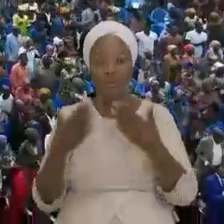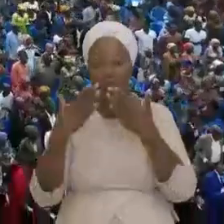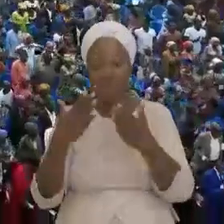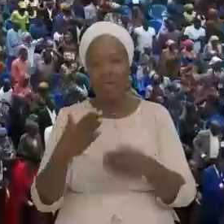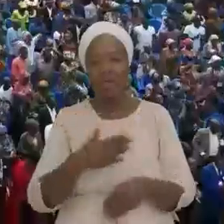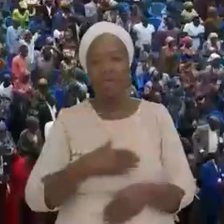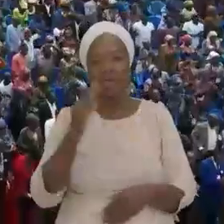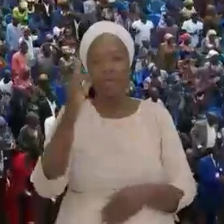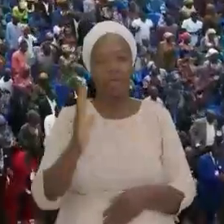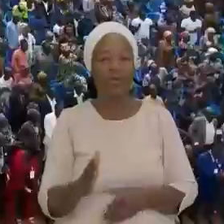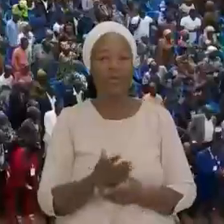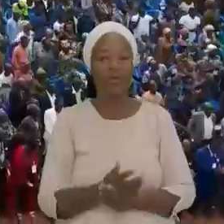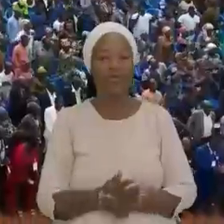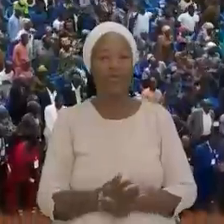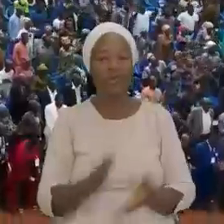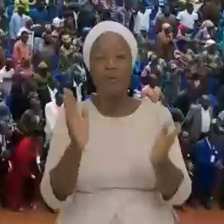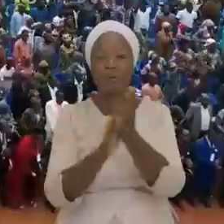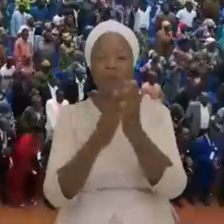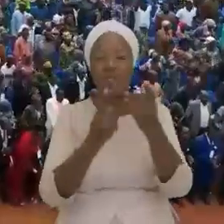You are welcome, sir. Praise the Lord.